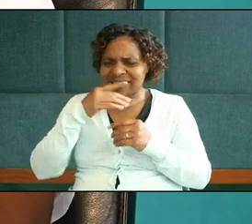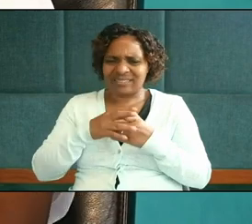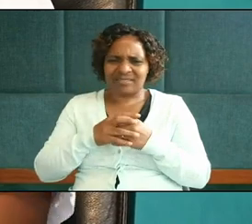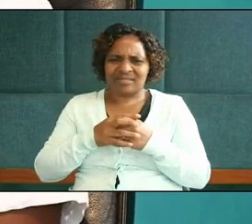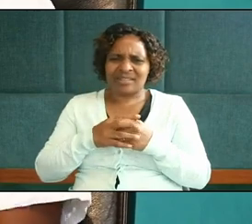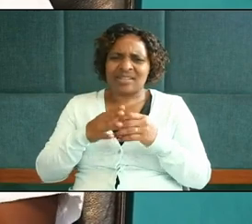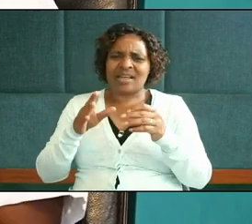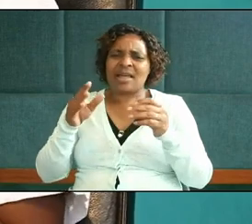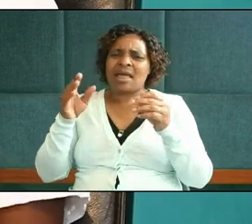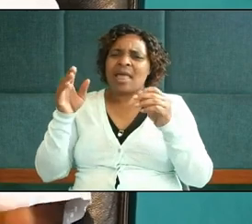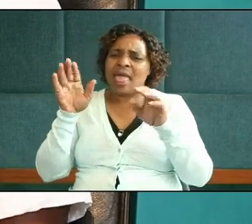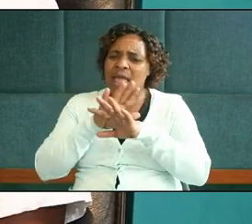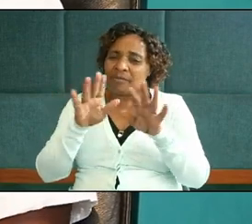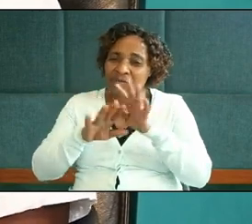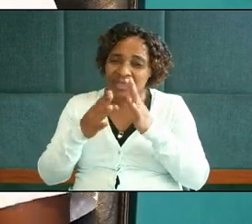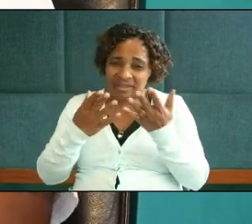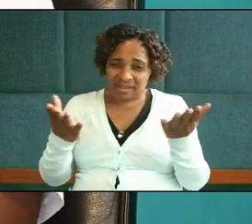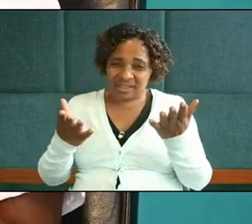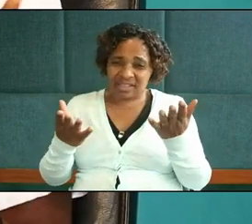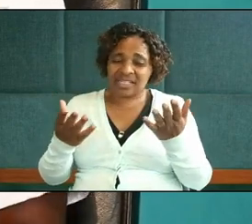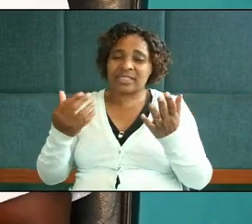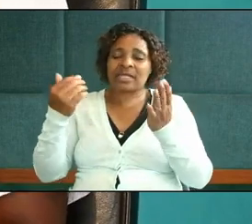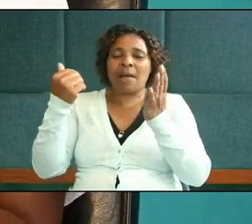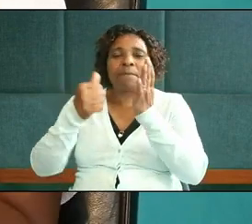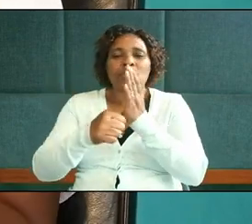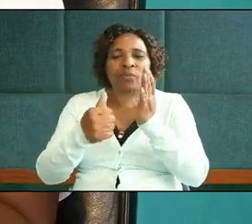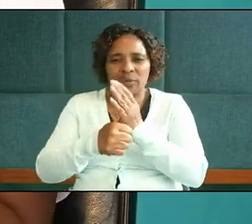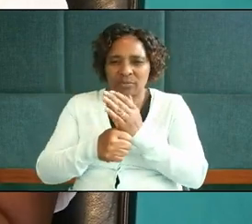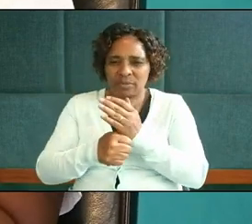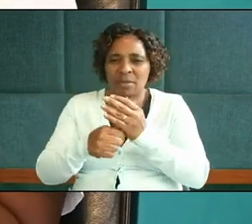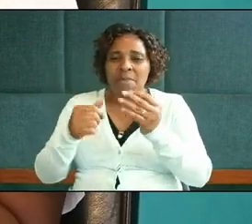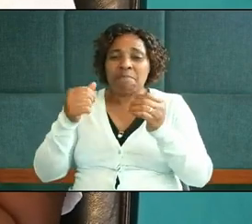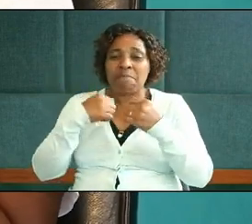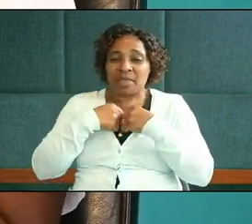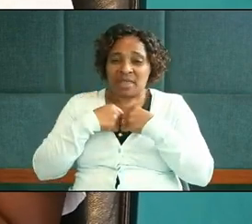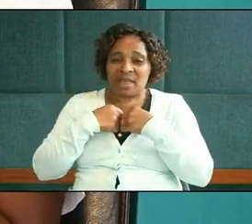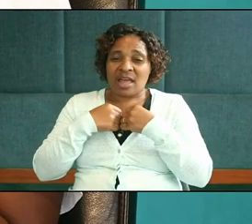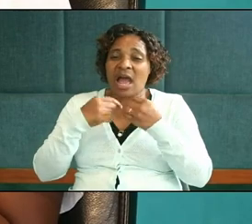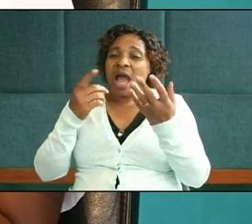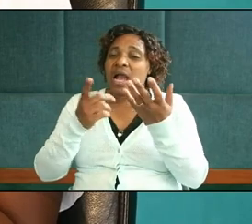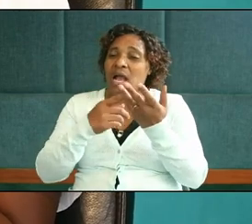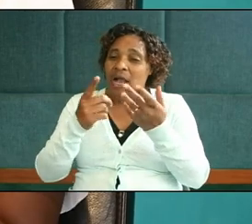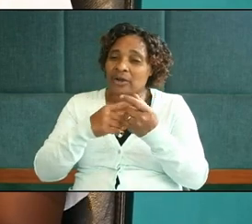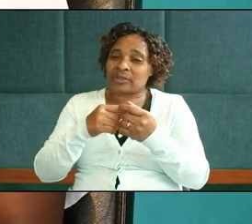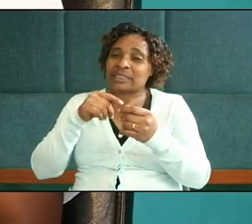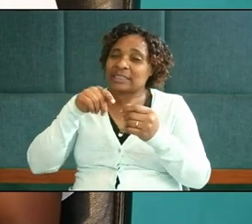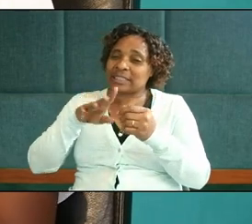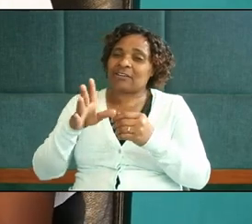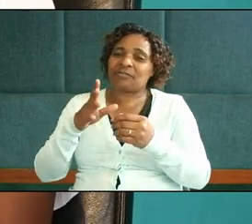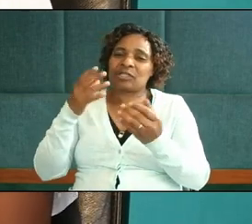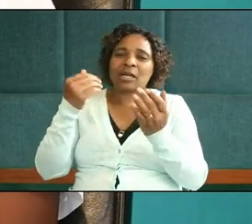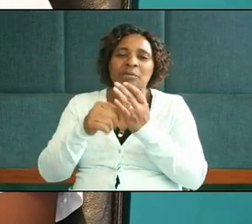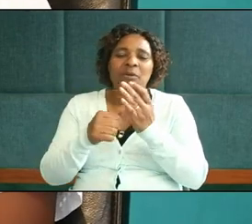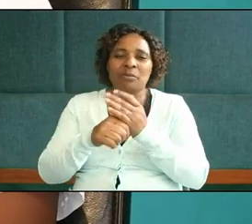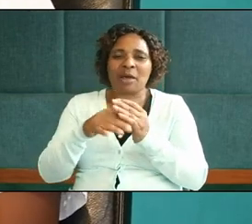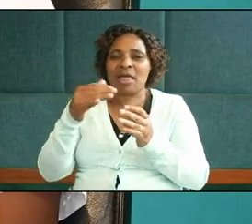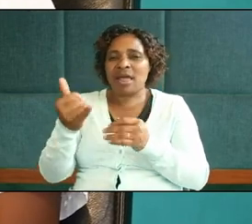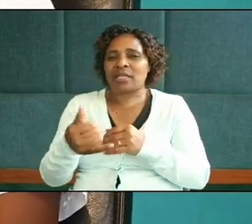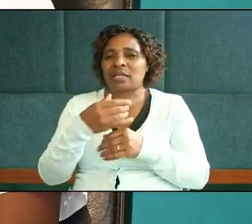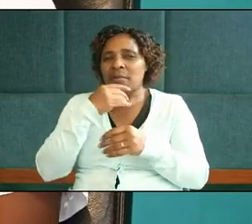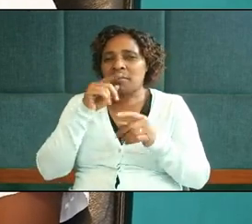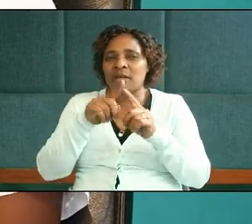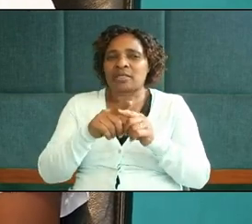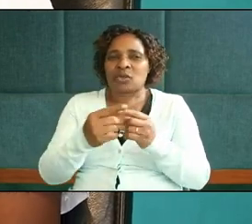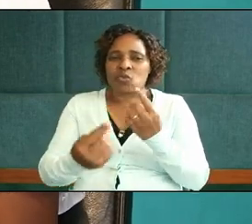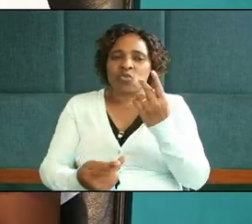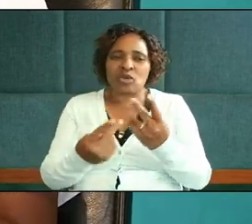generation, everything is a disaster. Everything. I cut myself, it's a disaster. I'm going to sleep for 3 days. Mm. My youngest brother, he's cooking